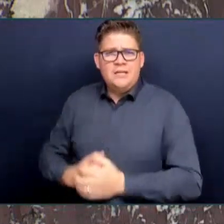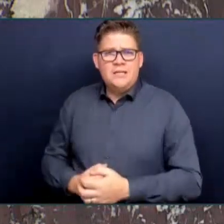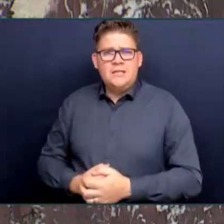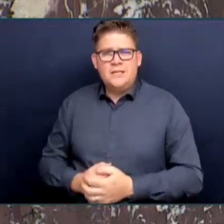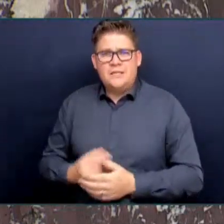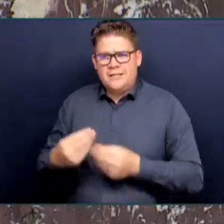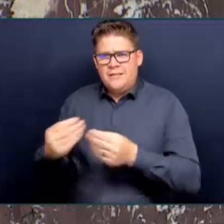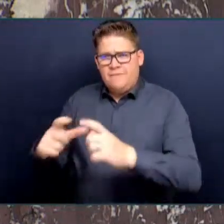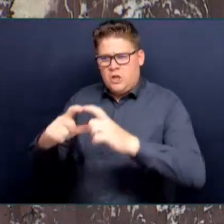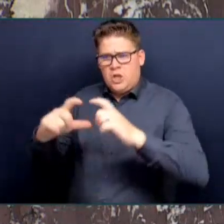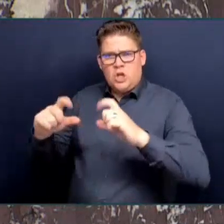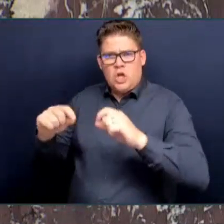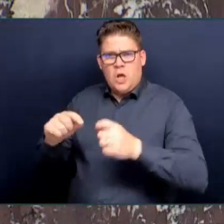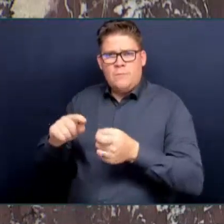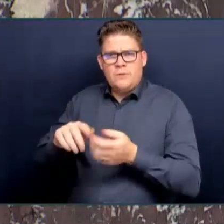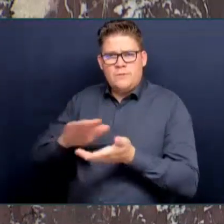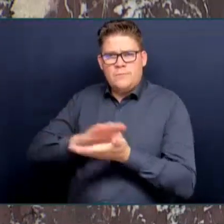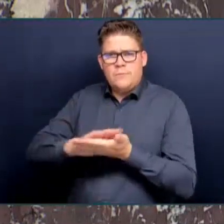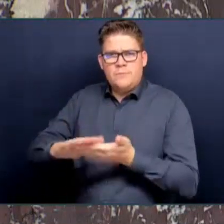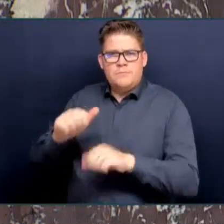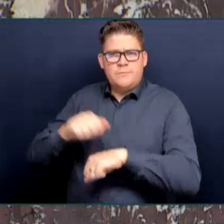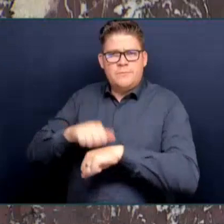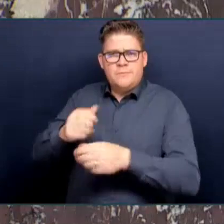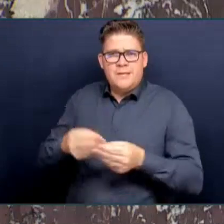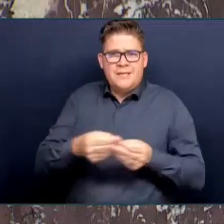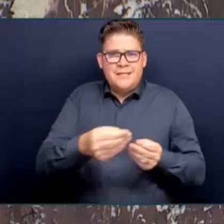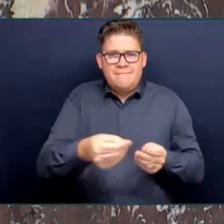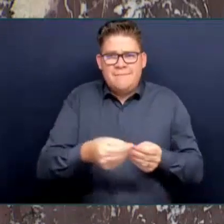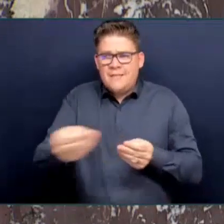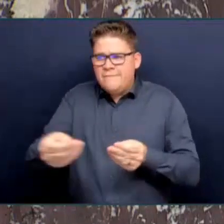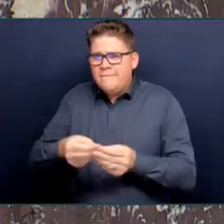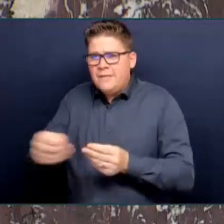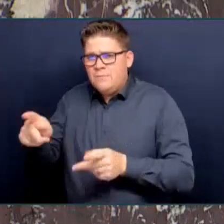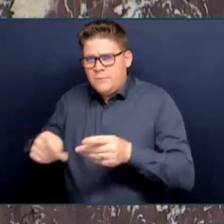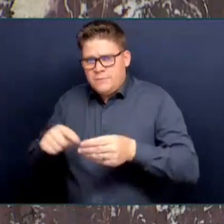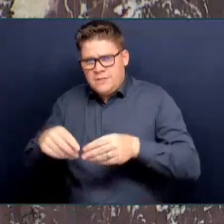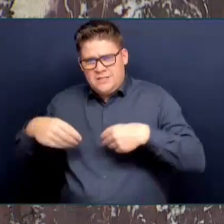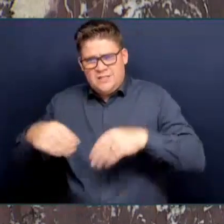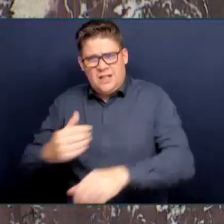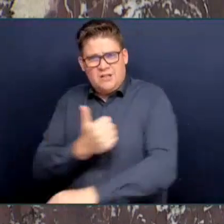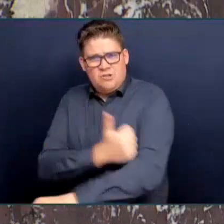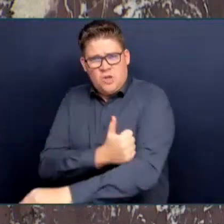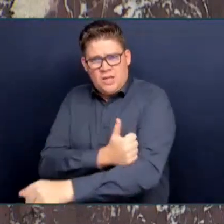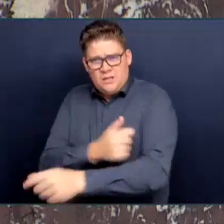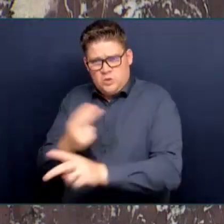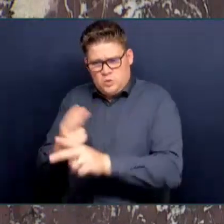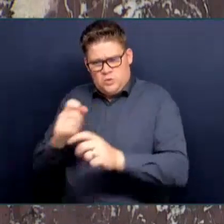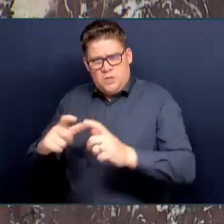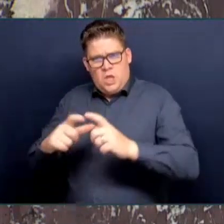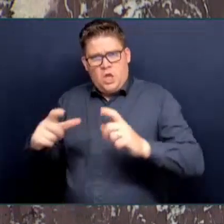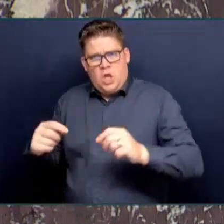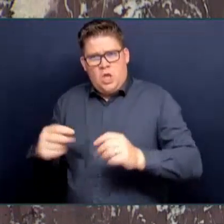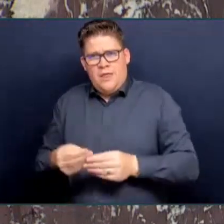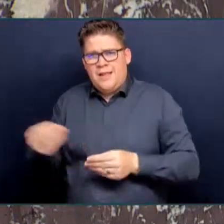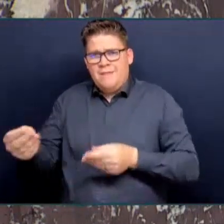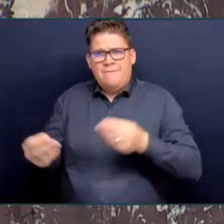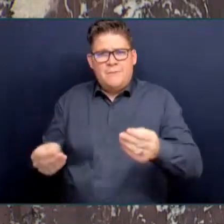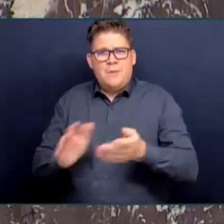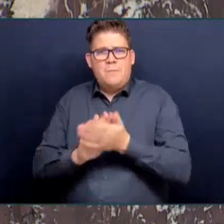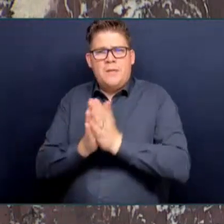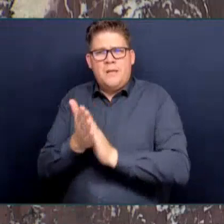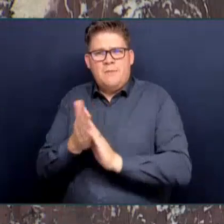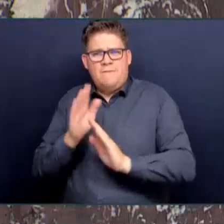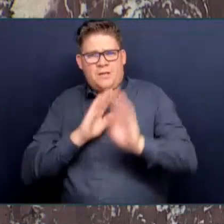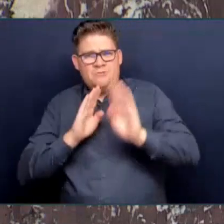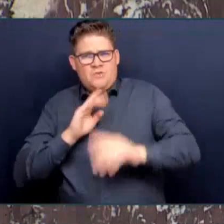them how to frustrate police investigations. Under his watch, it's become standard practice that violent, prolific offenders are